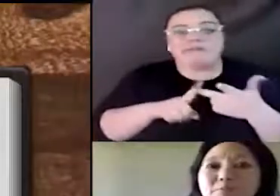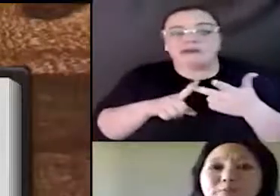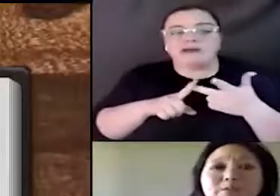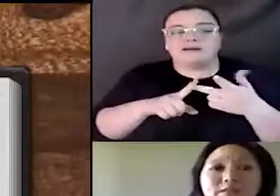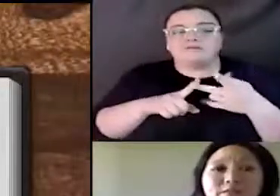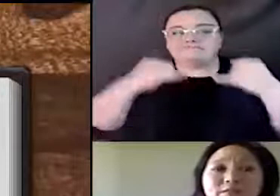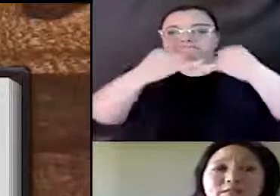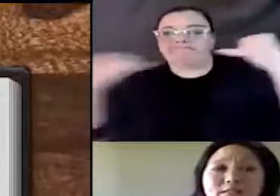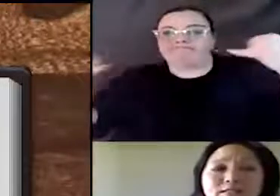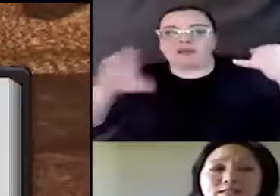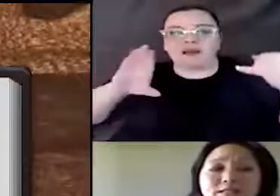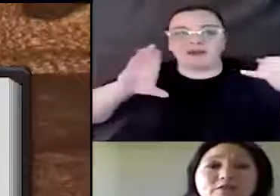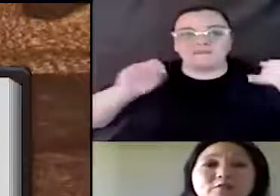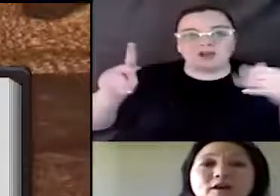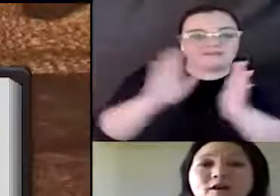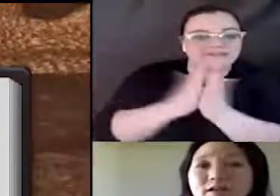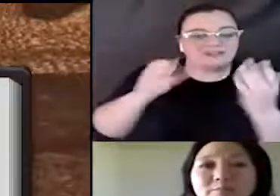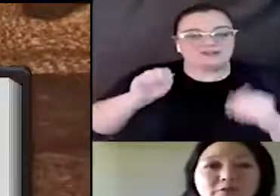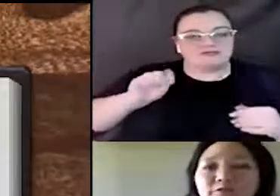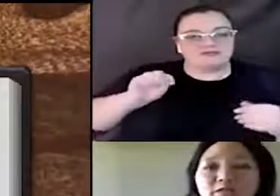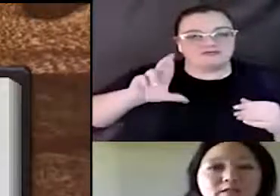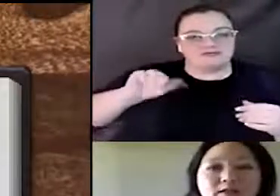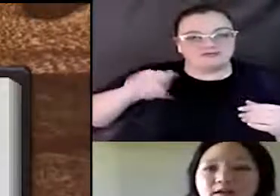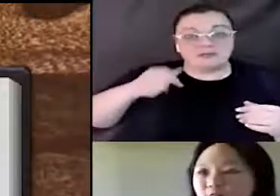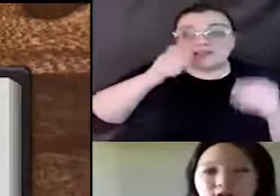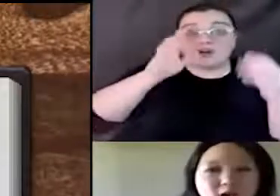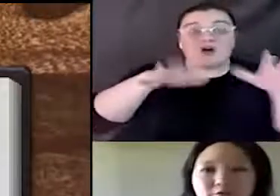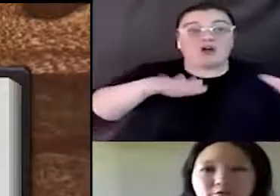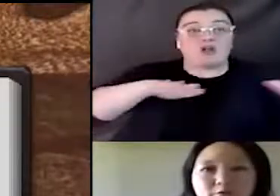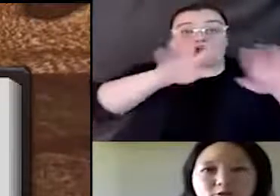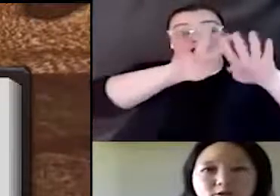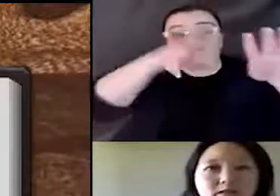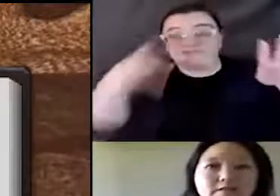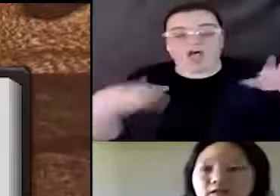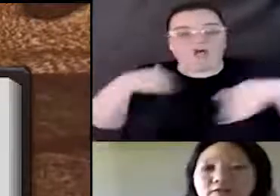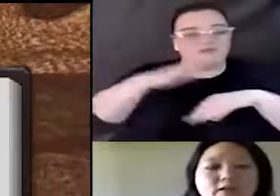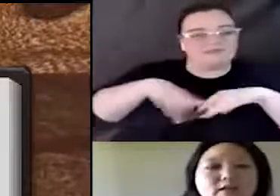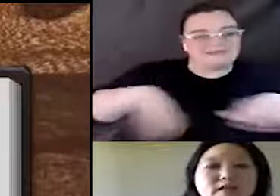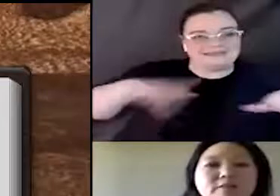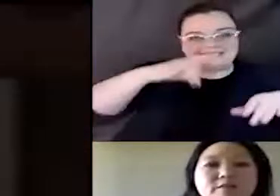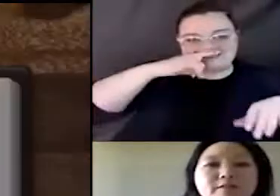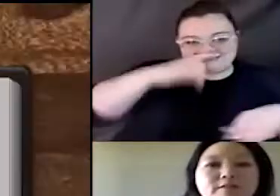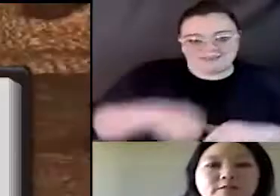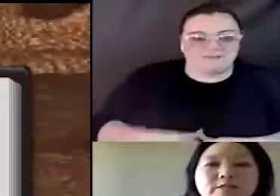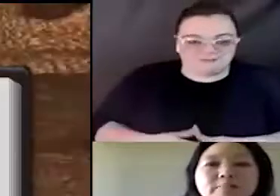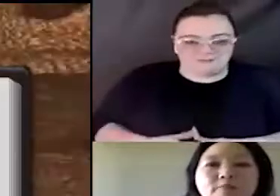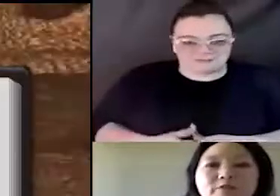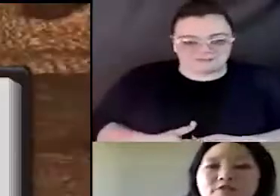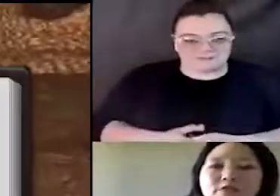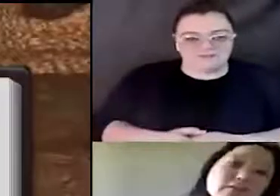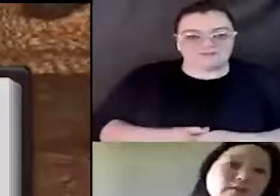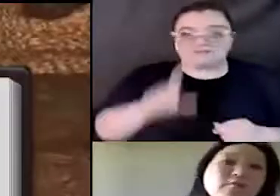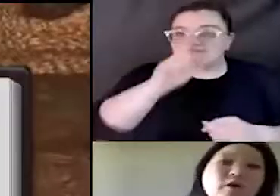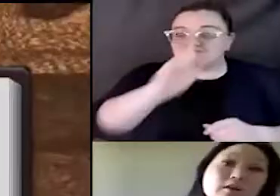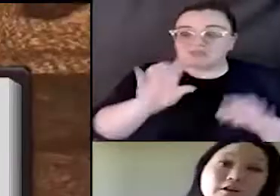Also books so that they don't fall, and children are often on the floor, and so it was really important that